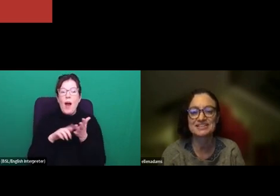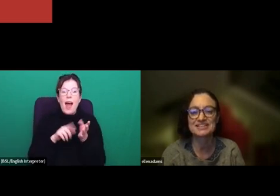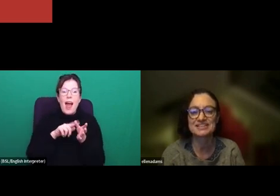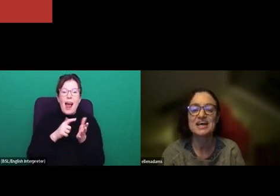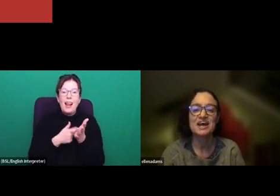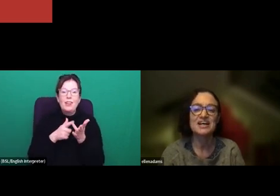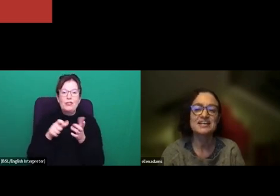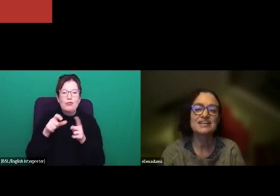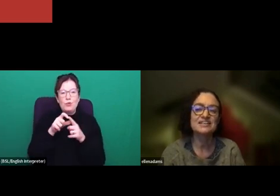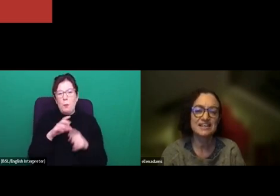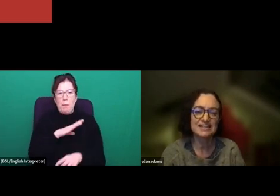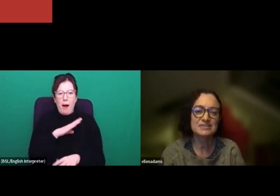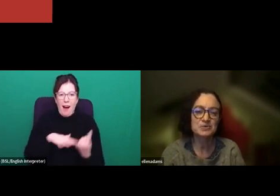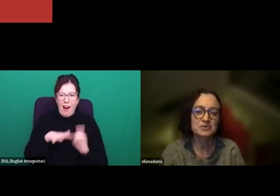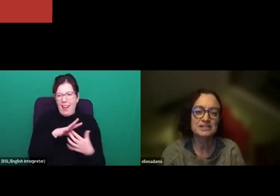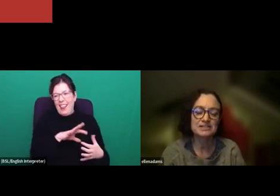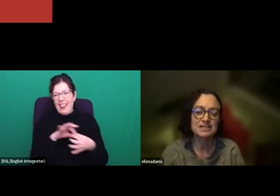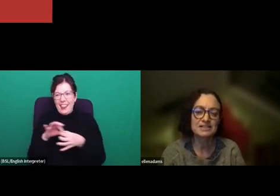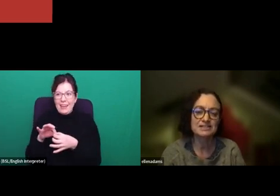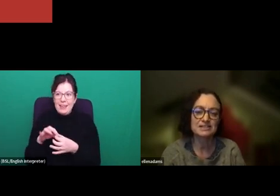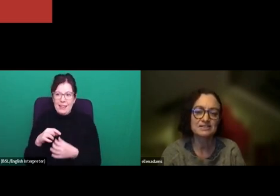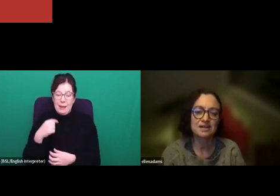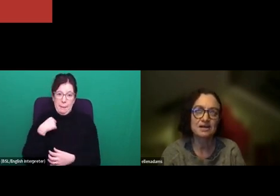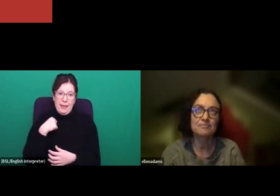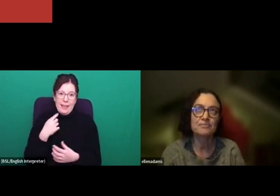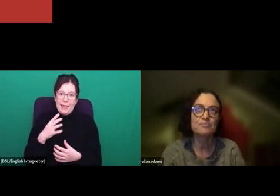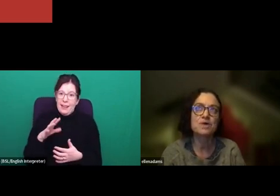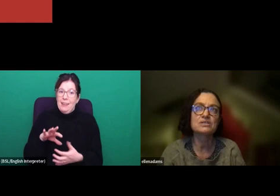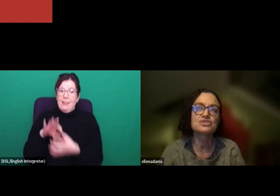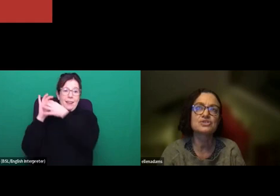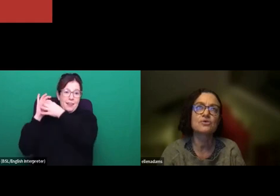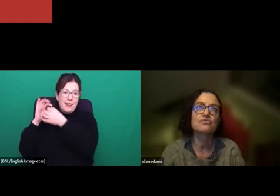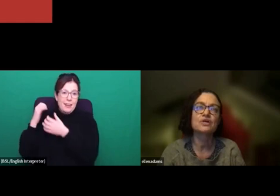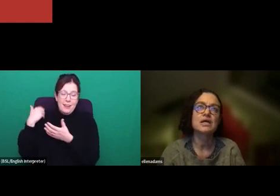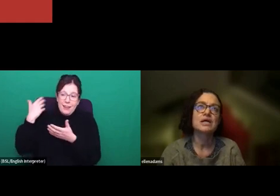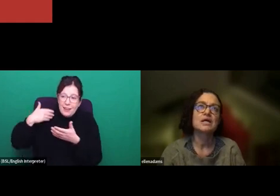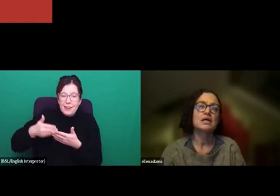to be a classicist. It is all interlinked, and